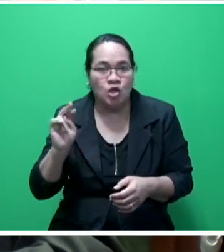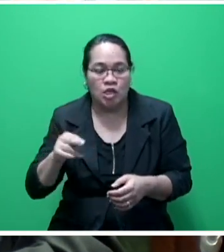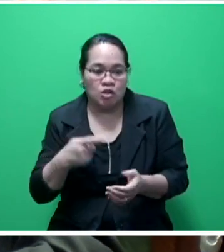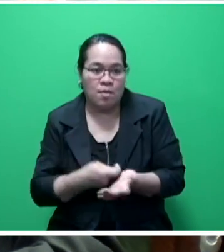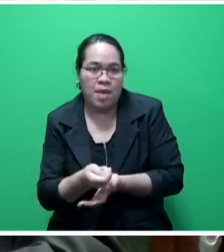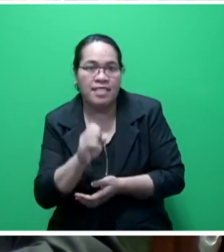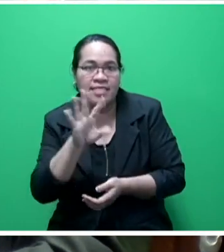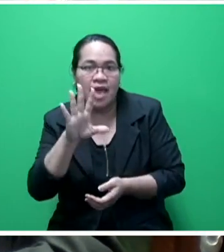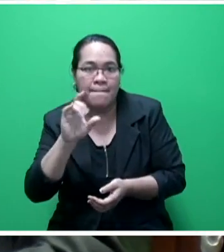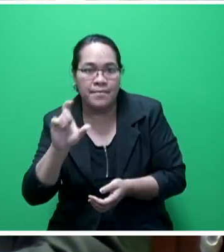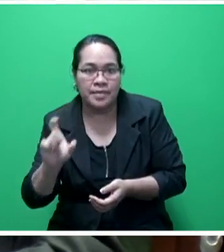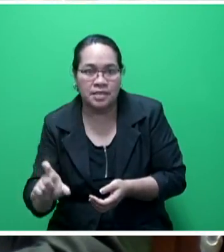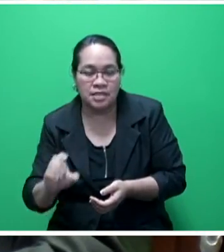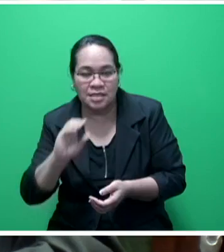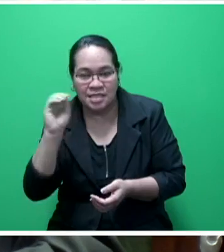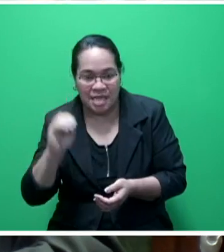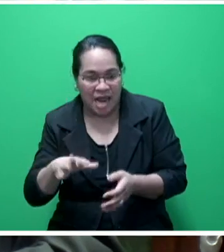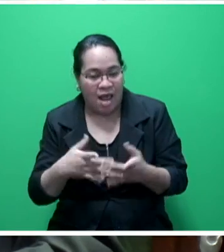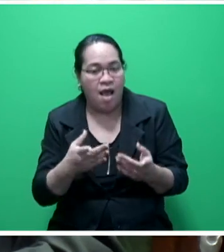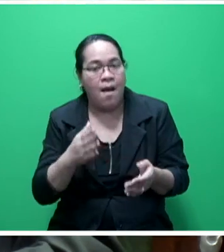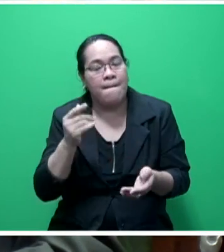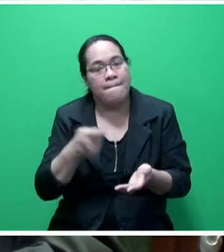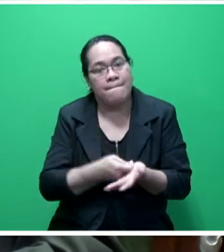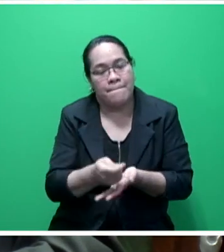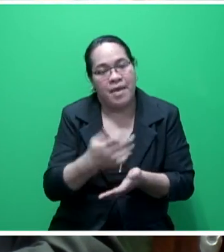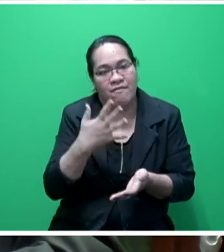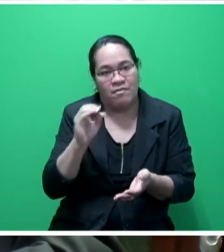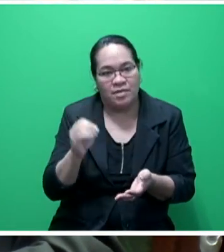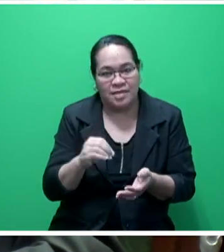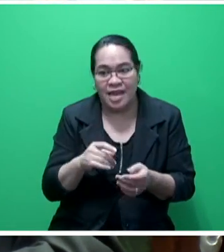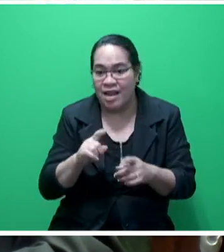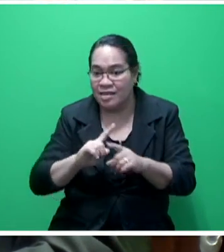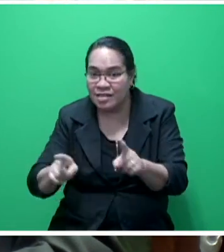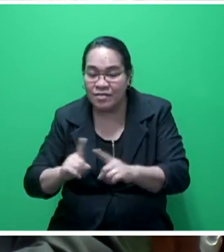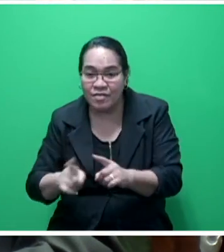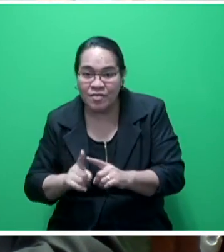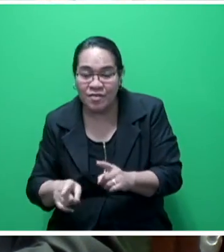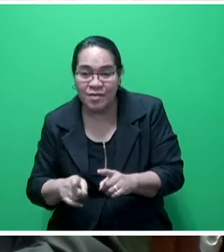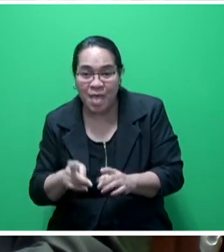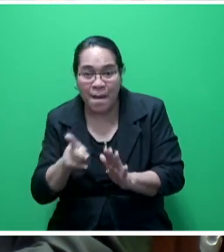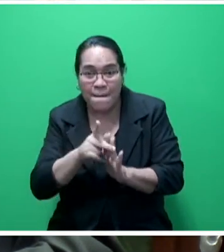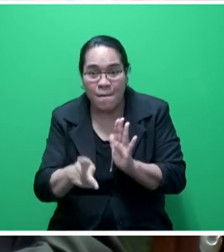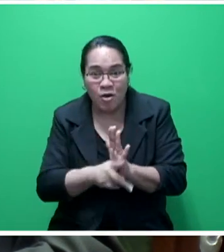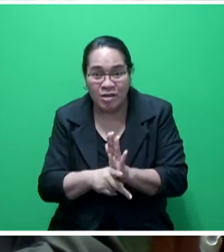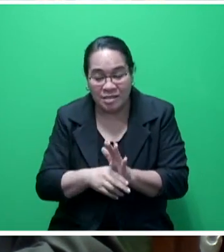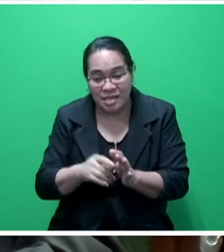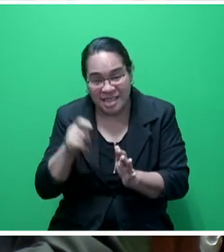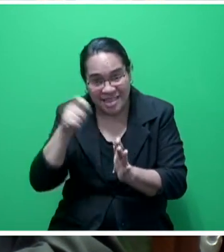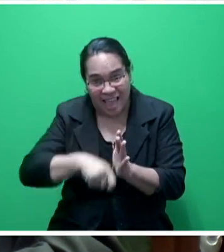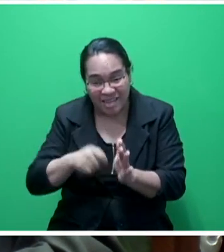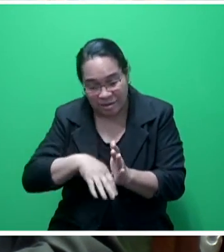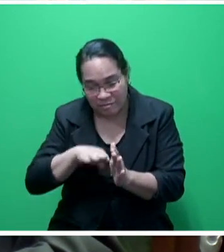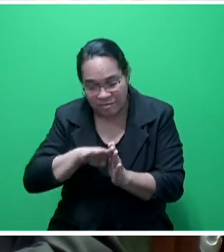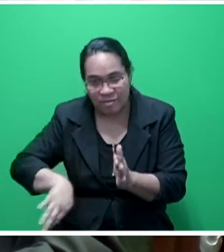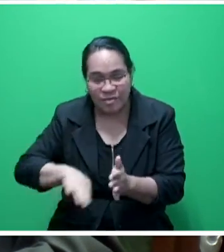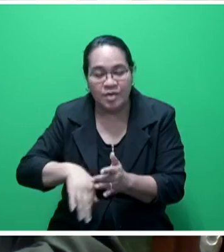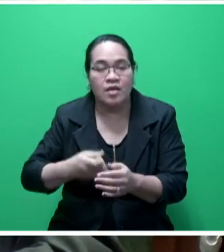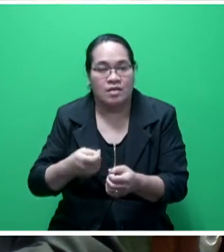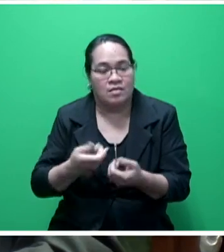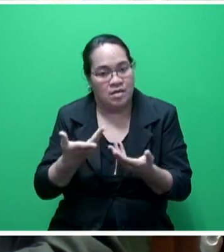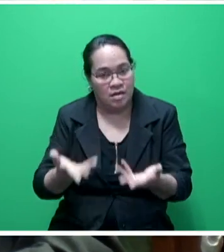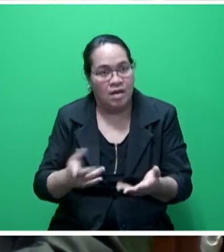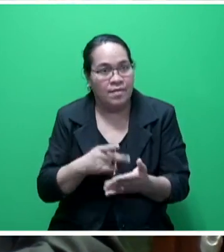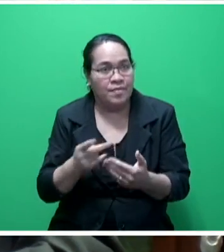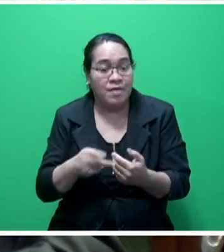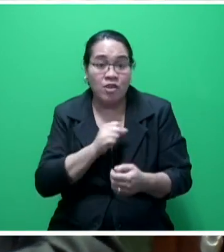5%. And various taxation and custom policy measures that we've already put in place. As far as the staff are concerned, Mr. Speaker,